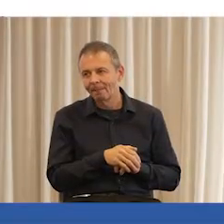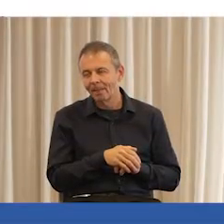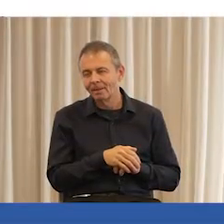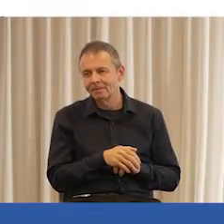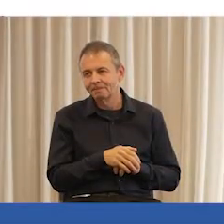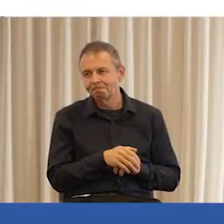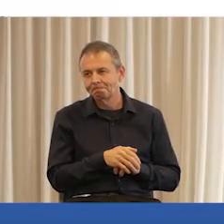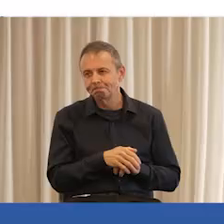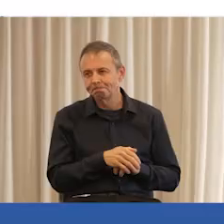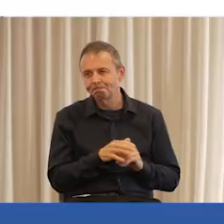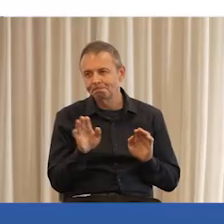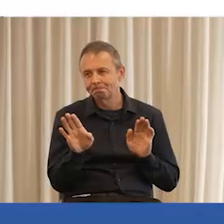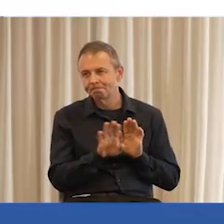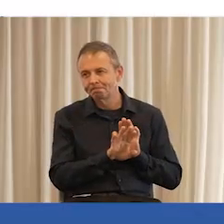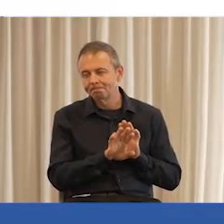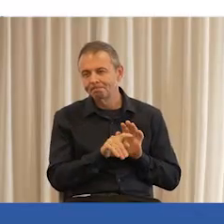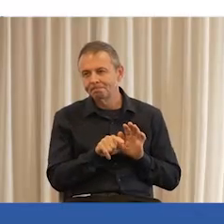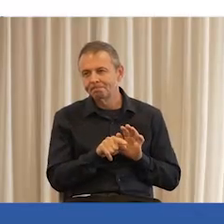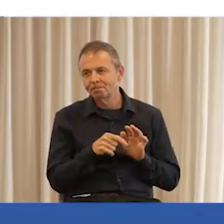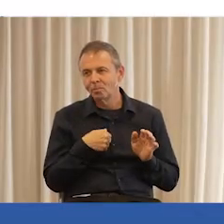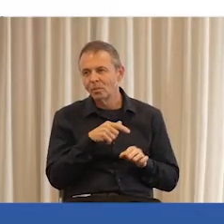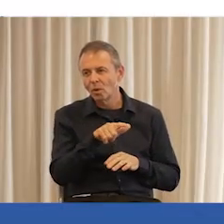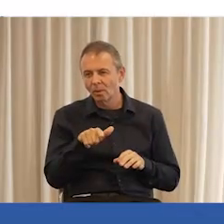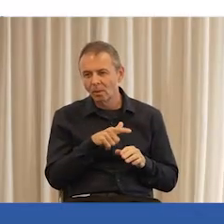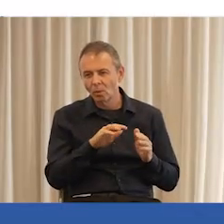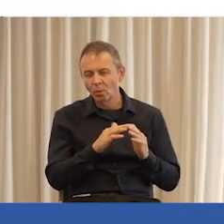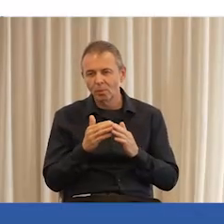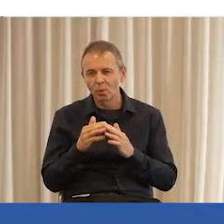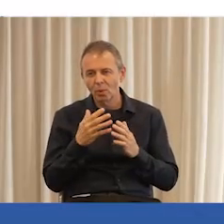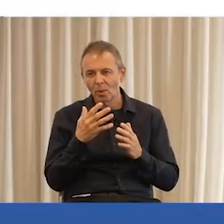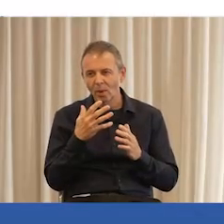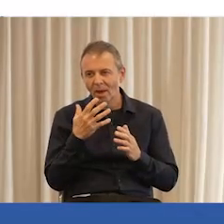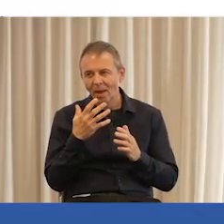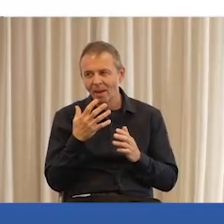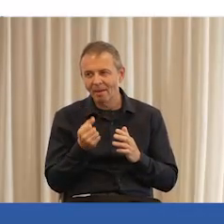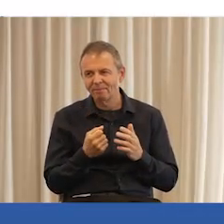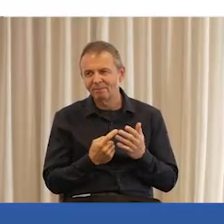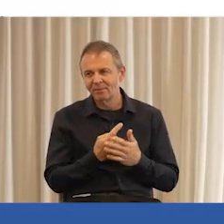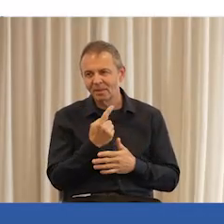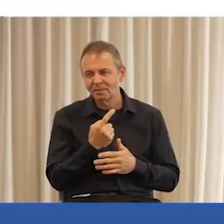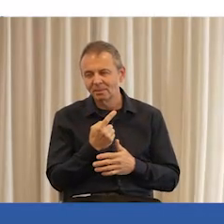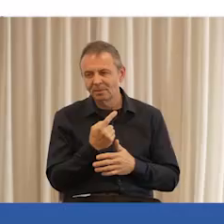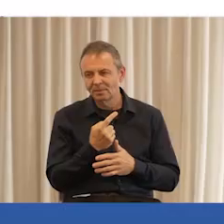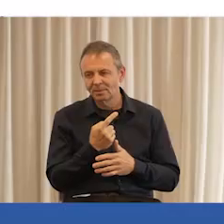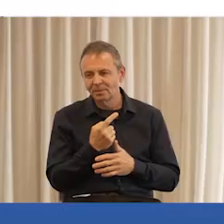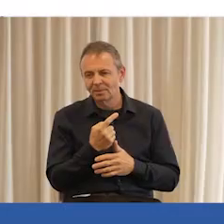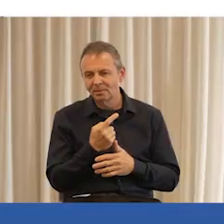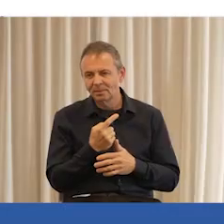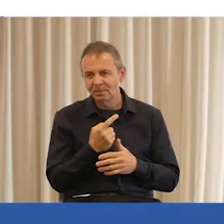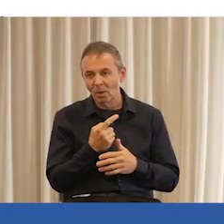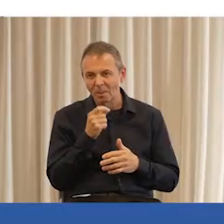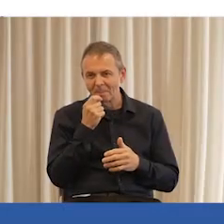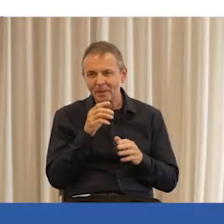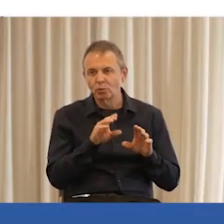So in our local community, we have an event called, it's not happening at the moment, hopefully we'll get it going again, but we've had